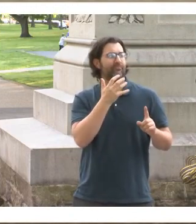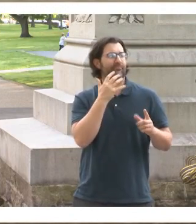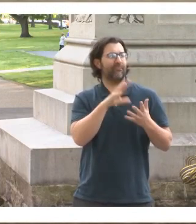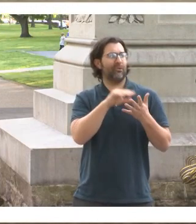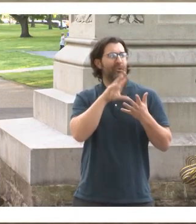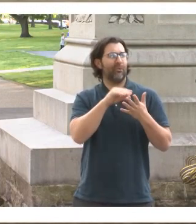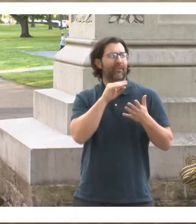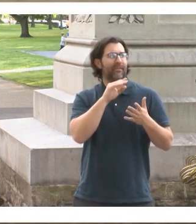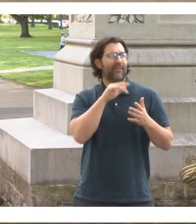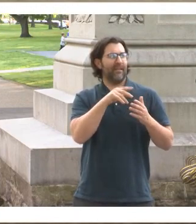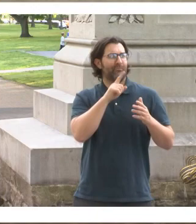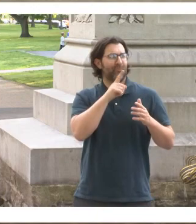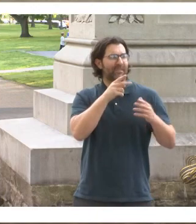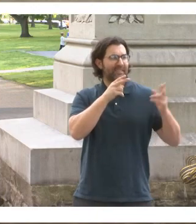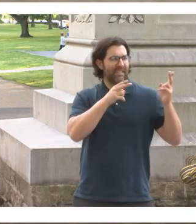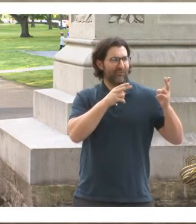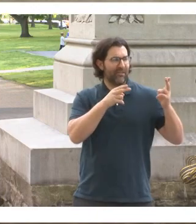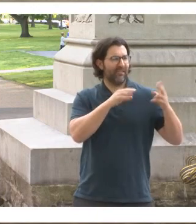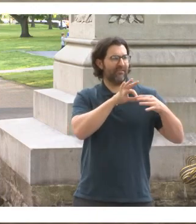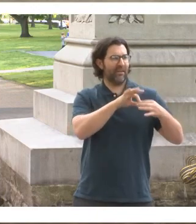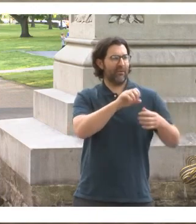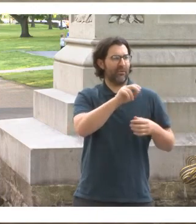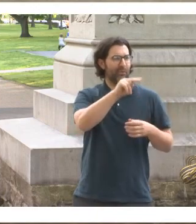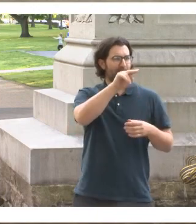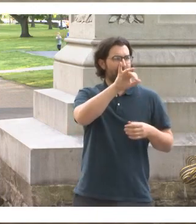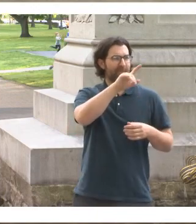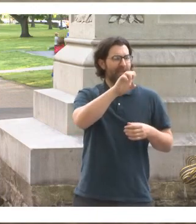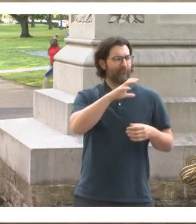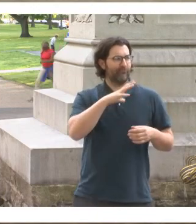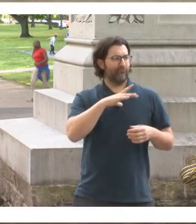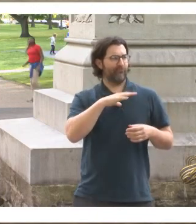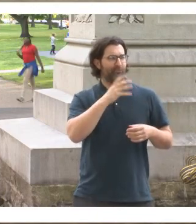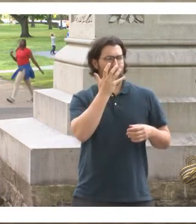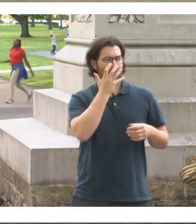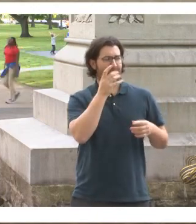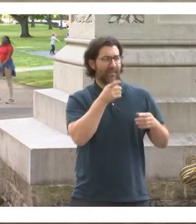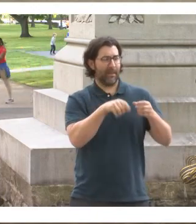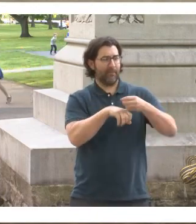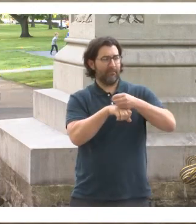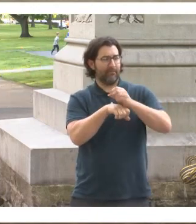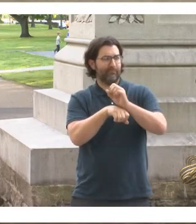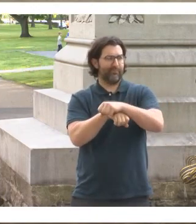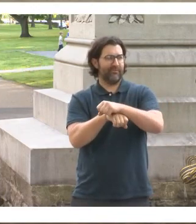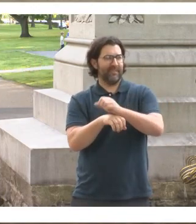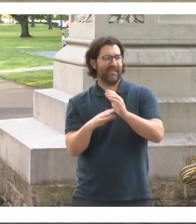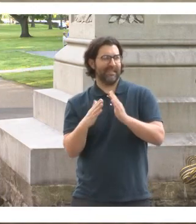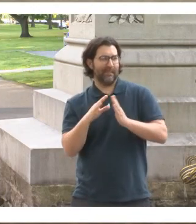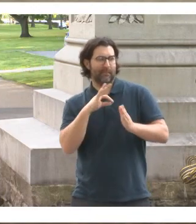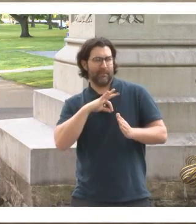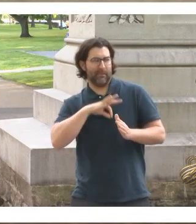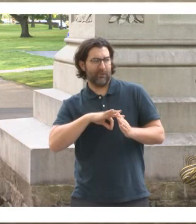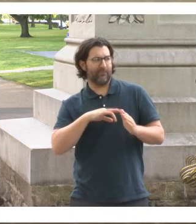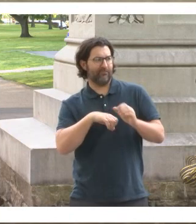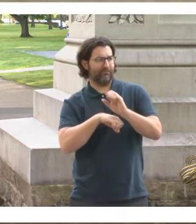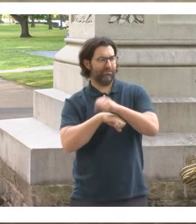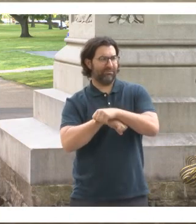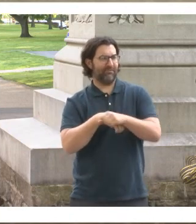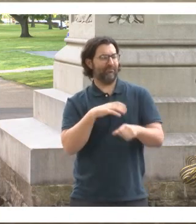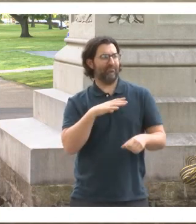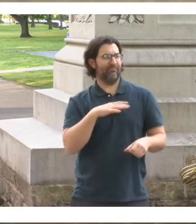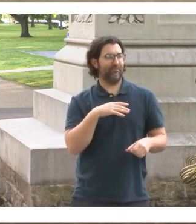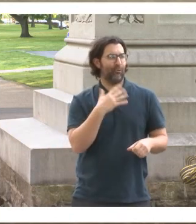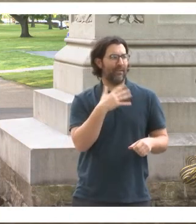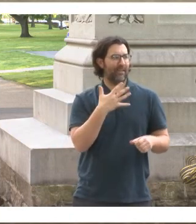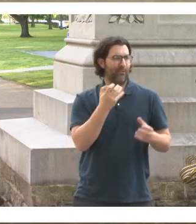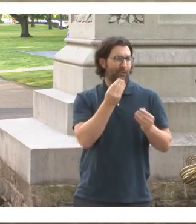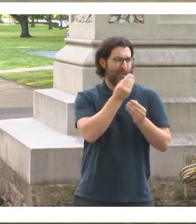learn the deep and rich history of the north side. Like, I couldn't believe they beat the city of Pittsburgh, right? Come on now. So I just